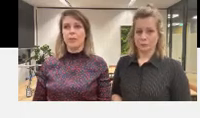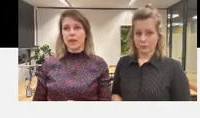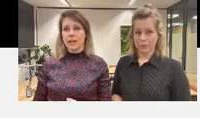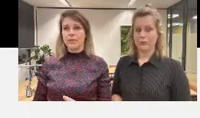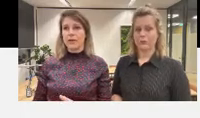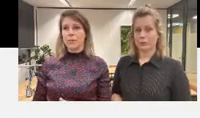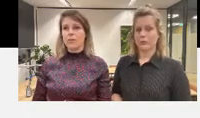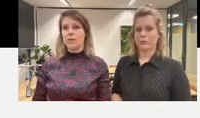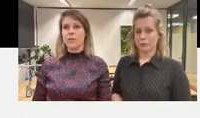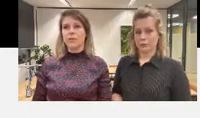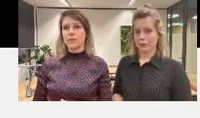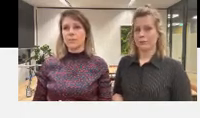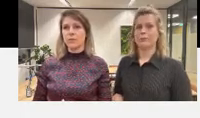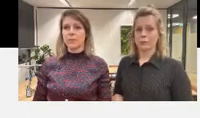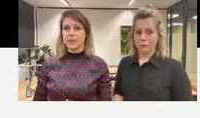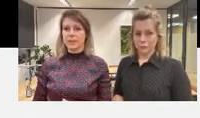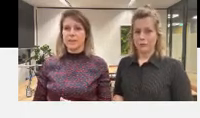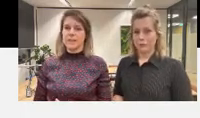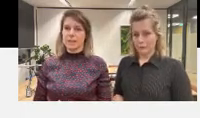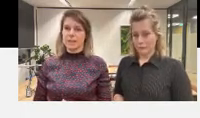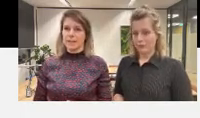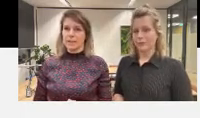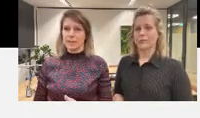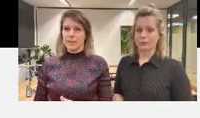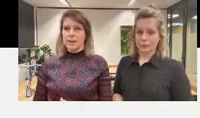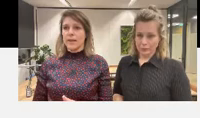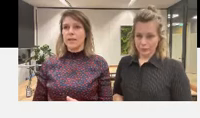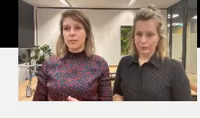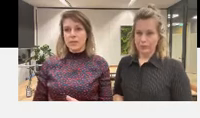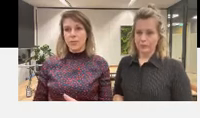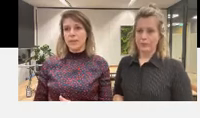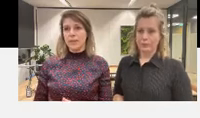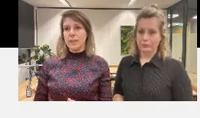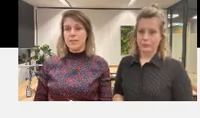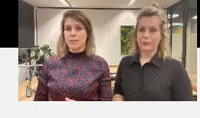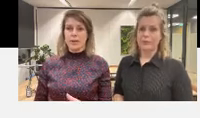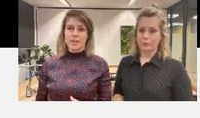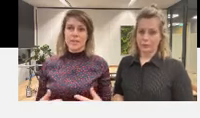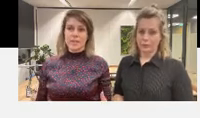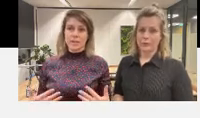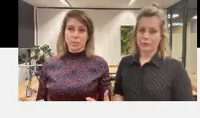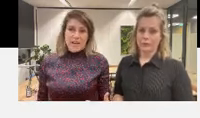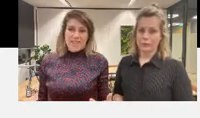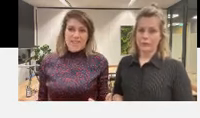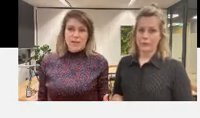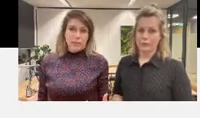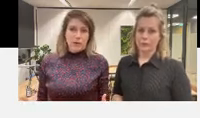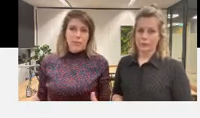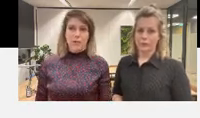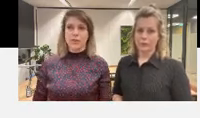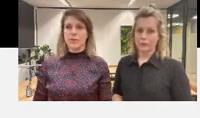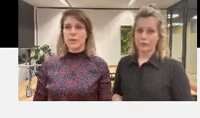of applying trauma-focused treatment to PTSD clients. Increased willingness or readiness, awareness